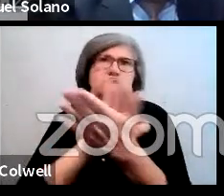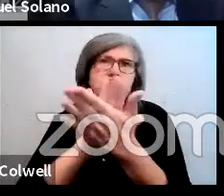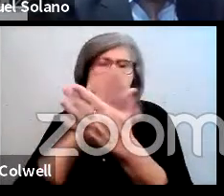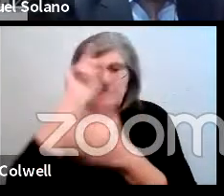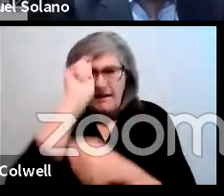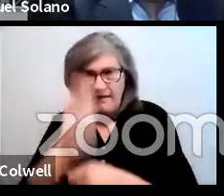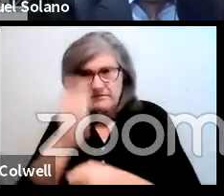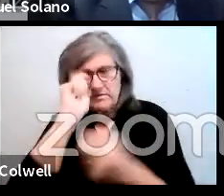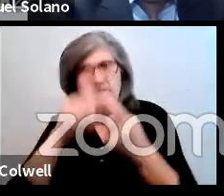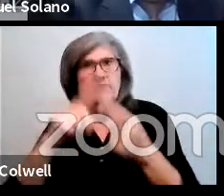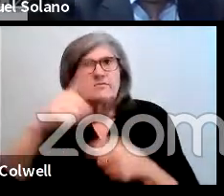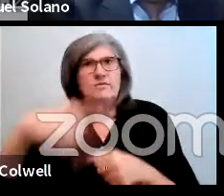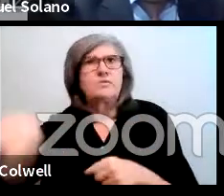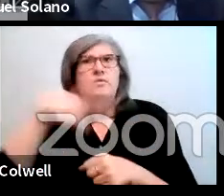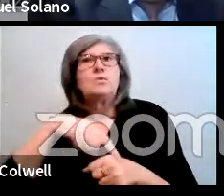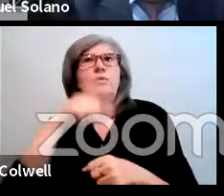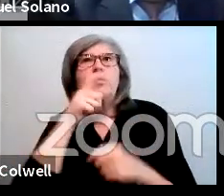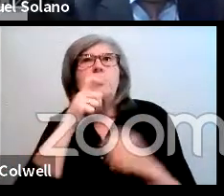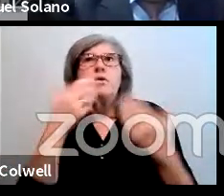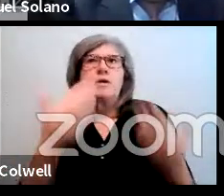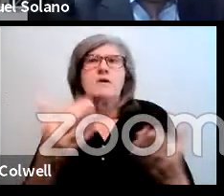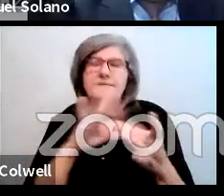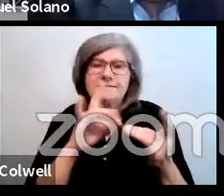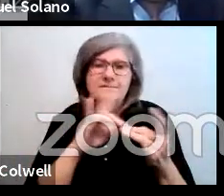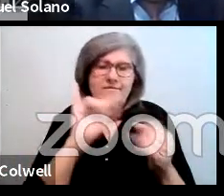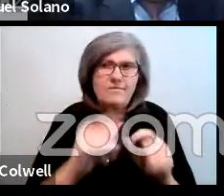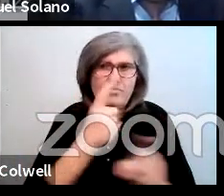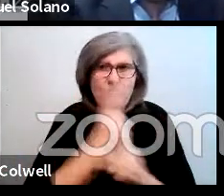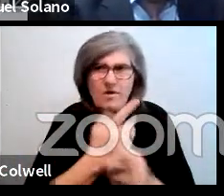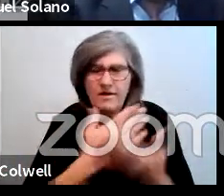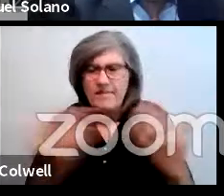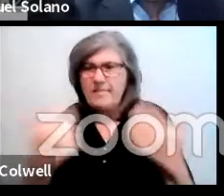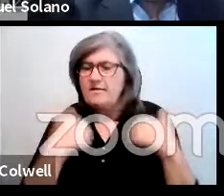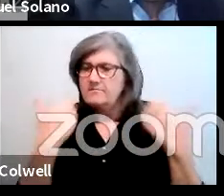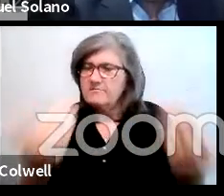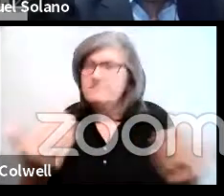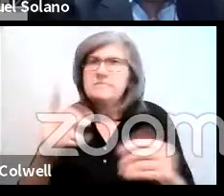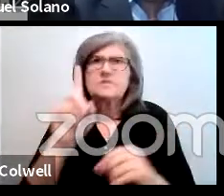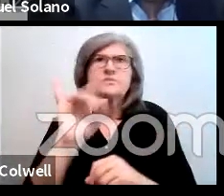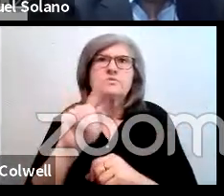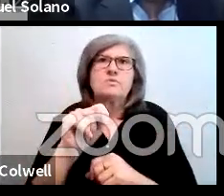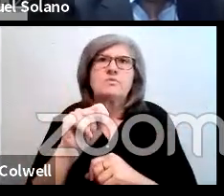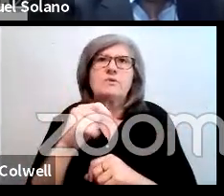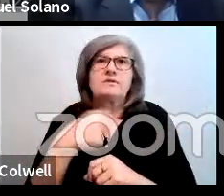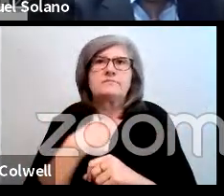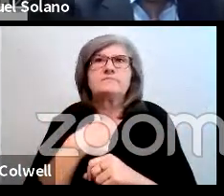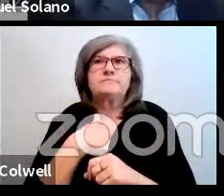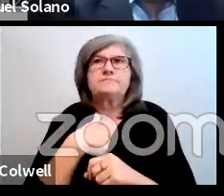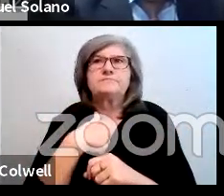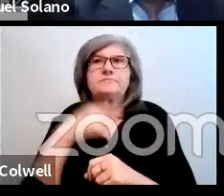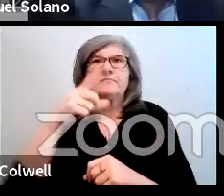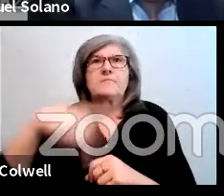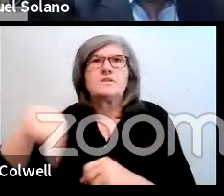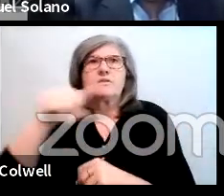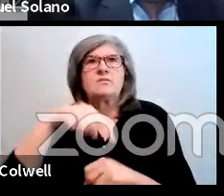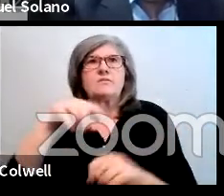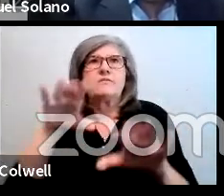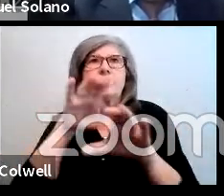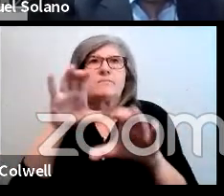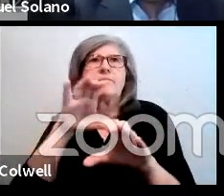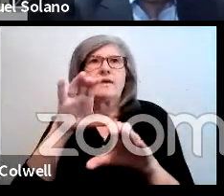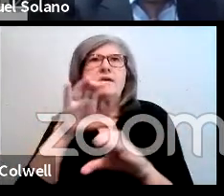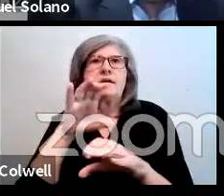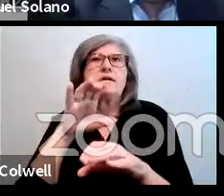have said, this is the right thing to do. I'm going to put myself out there. And so you have been